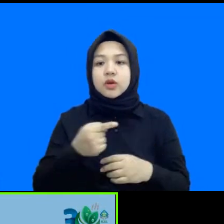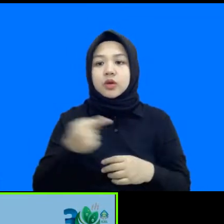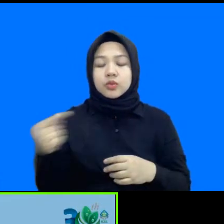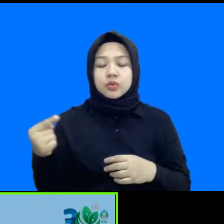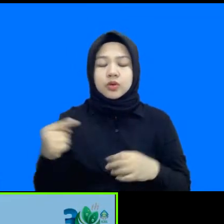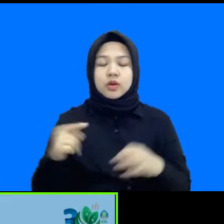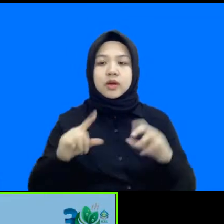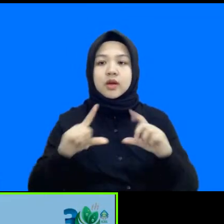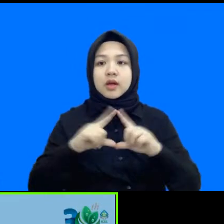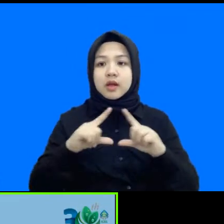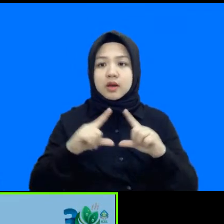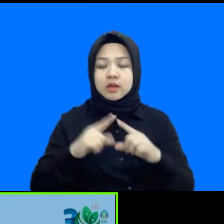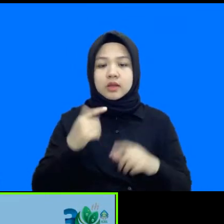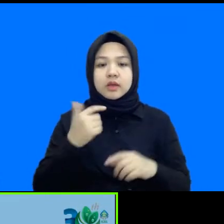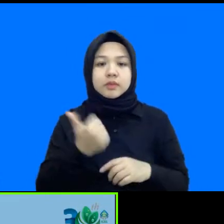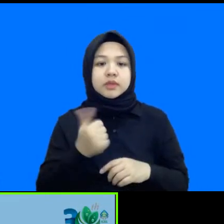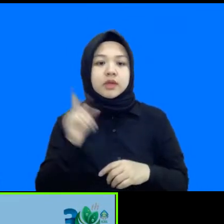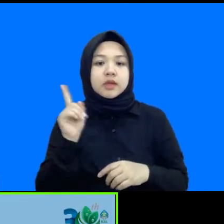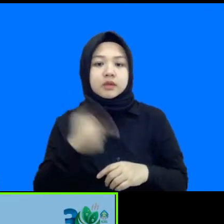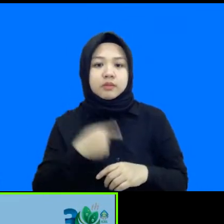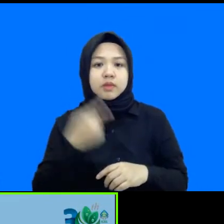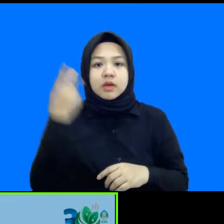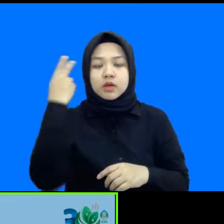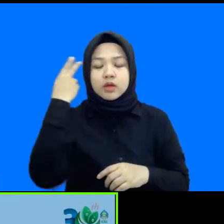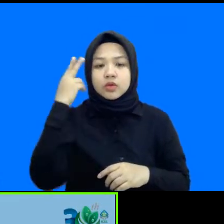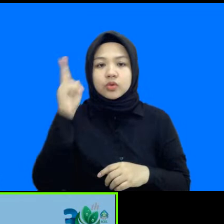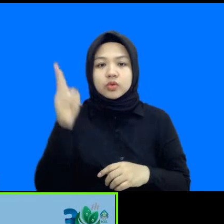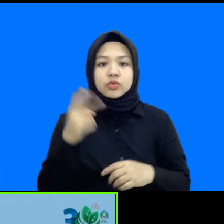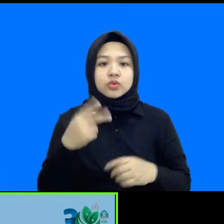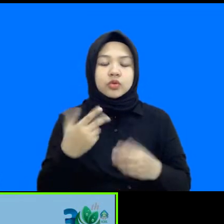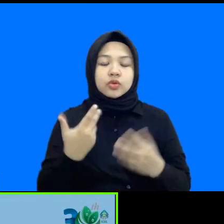used to integrating such